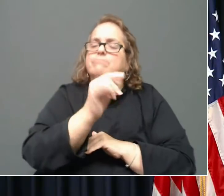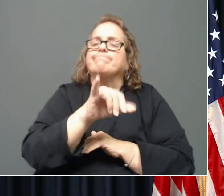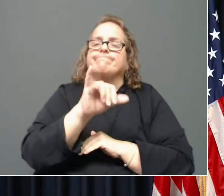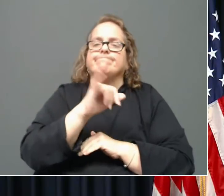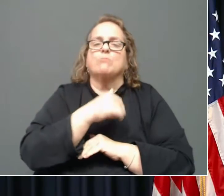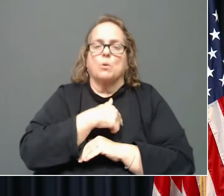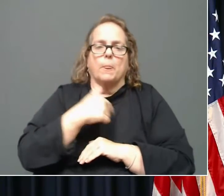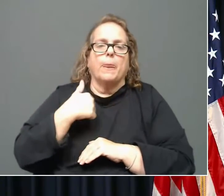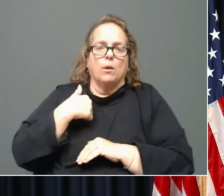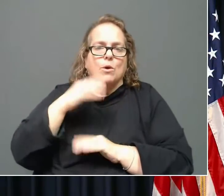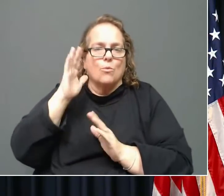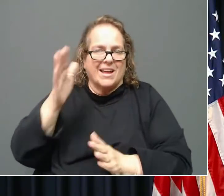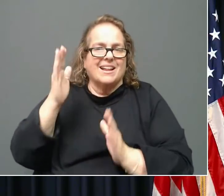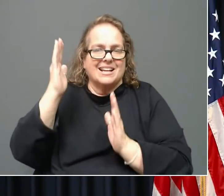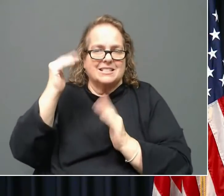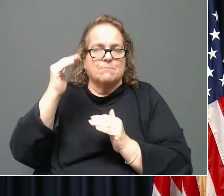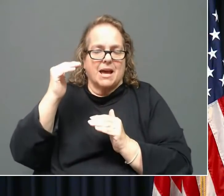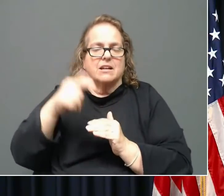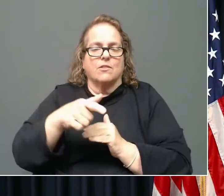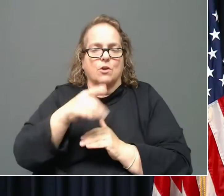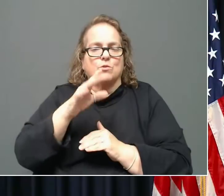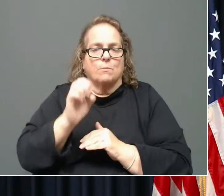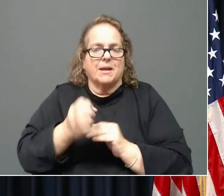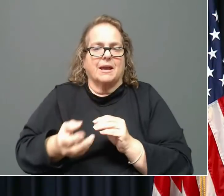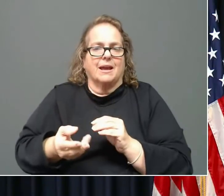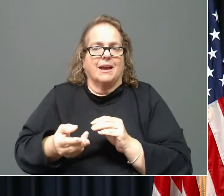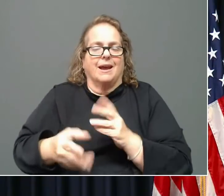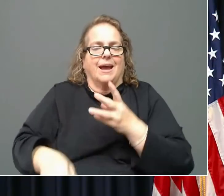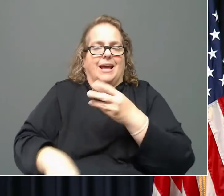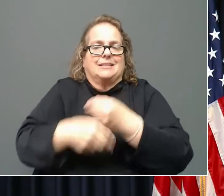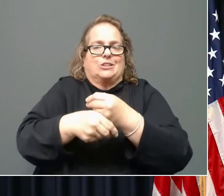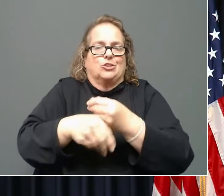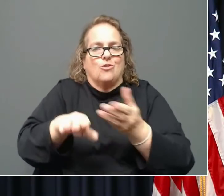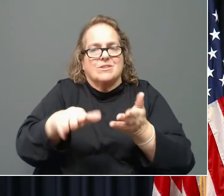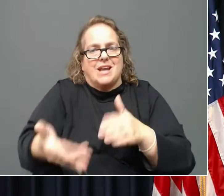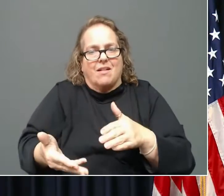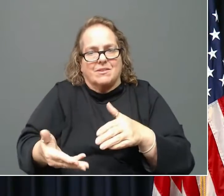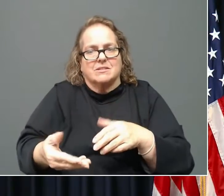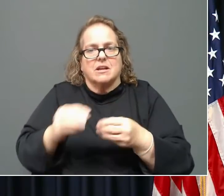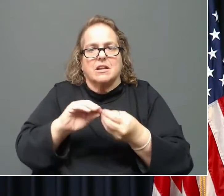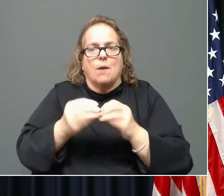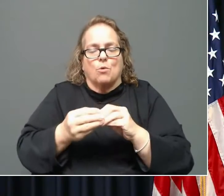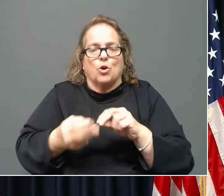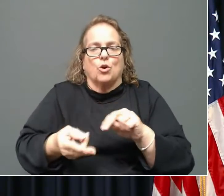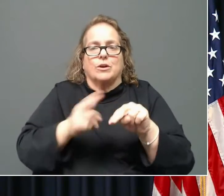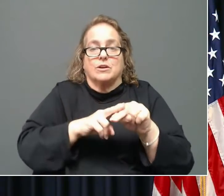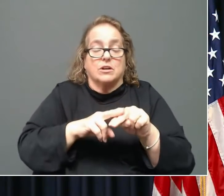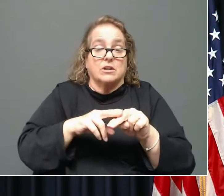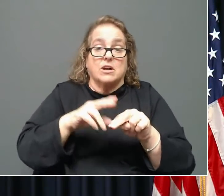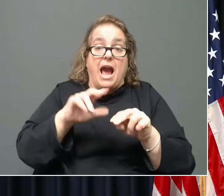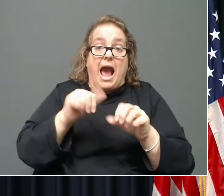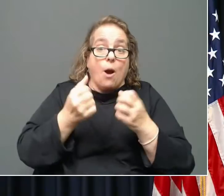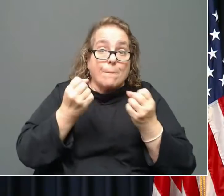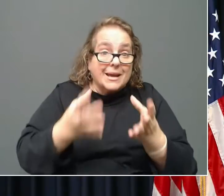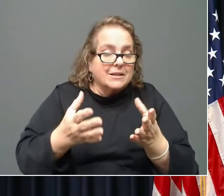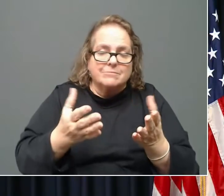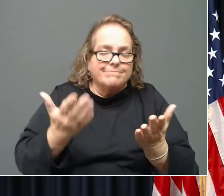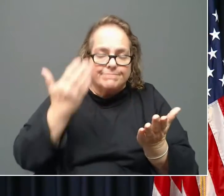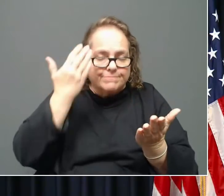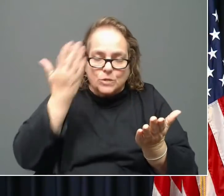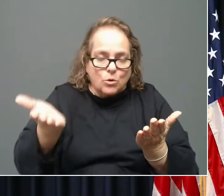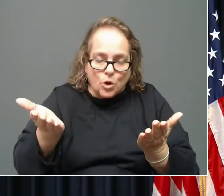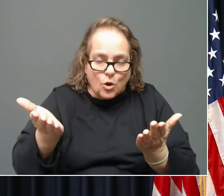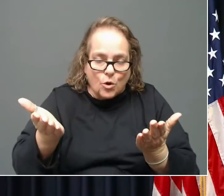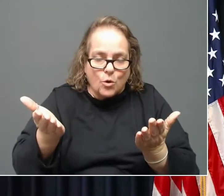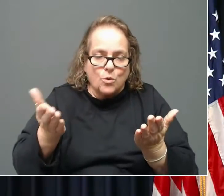expect there to be additional deaths. The amount, it's too premature to say. Whether or not these are people